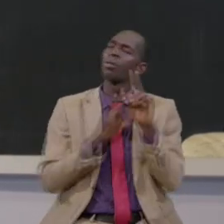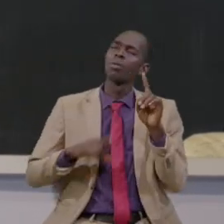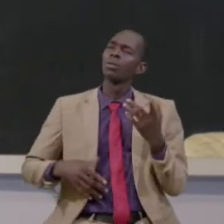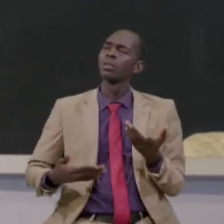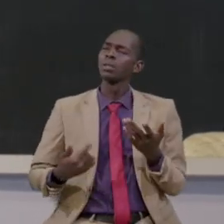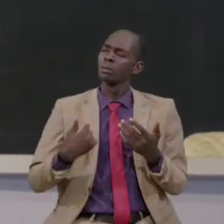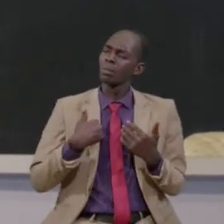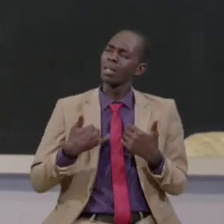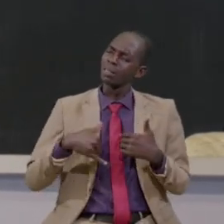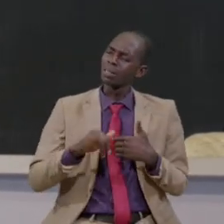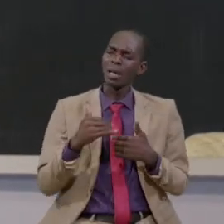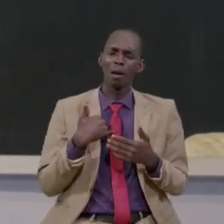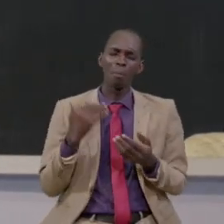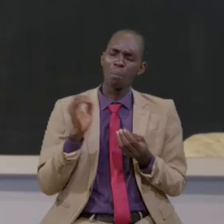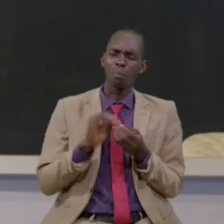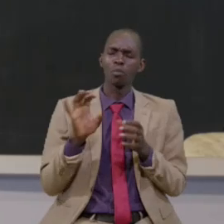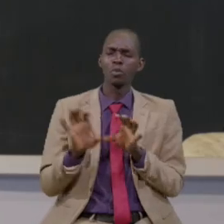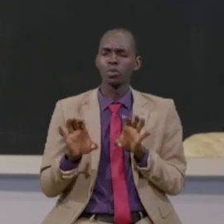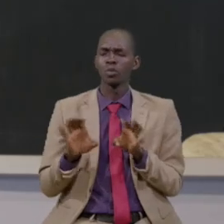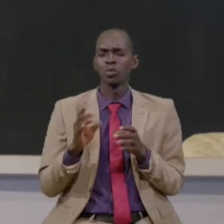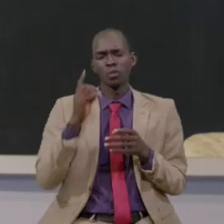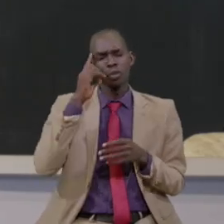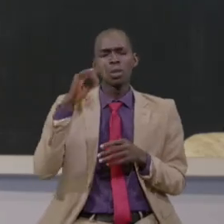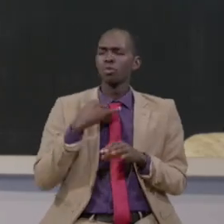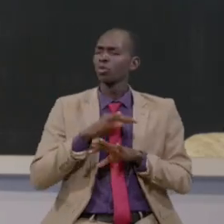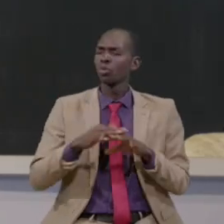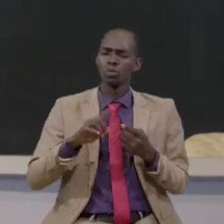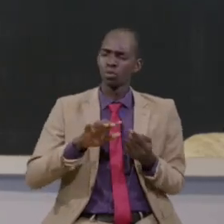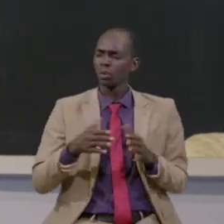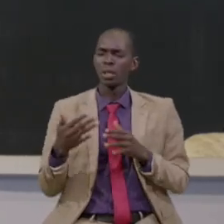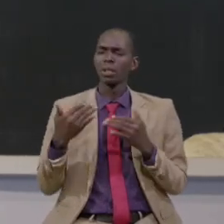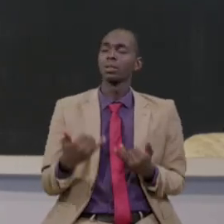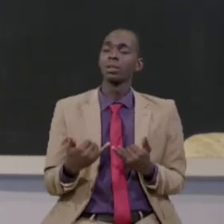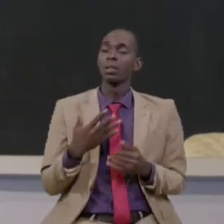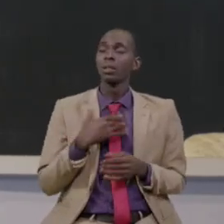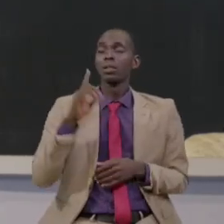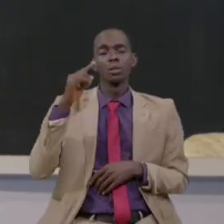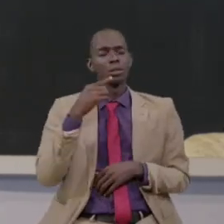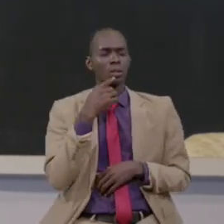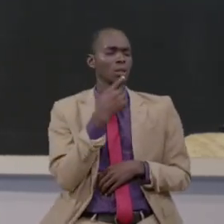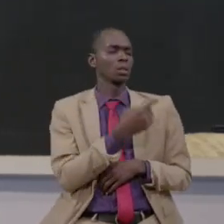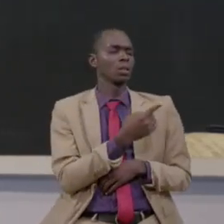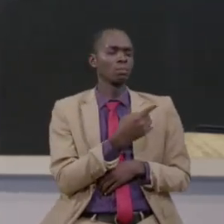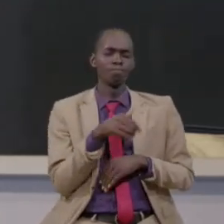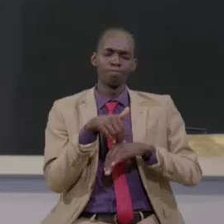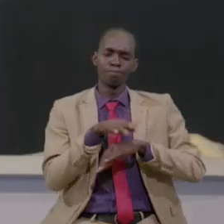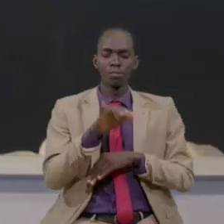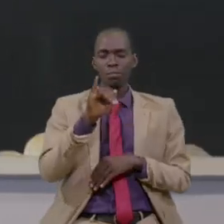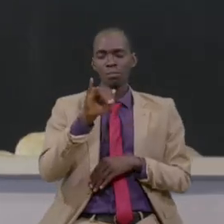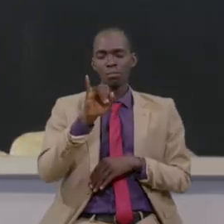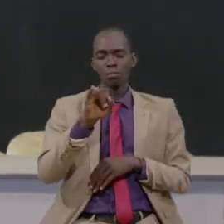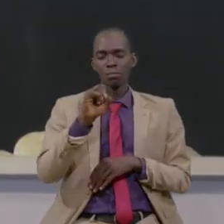you here. I don't want to go now. And you sent Isaiah back to him, and you gave